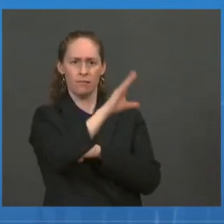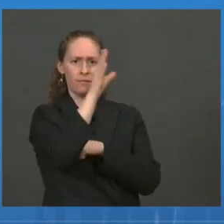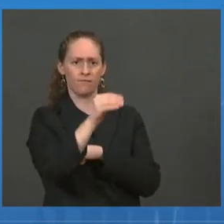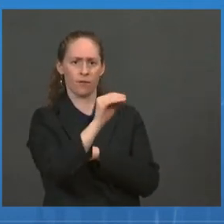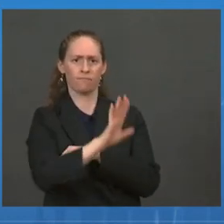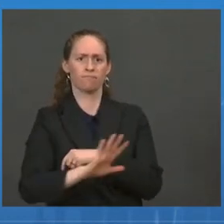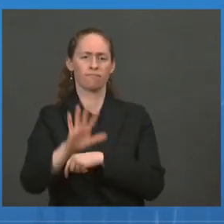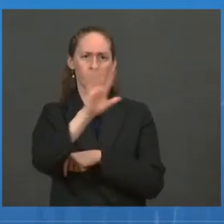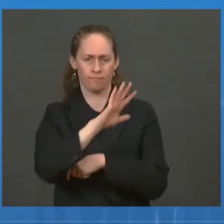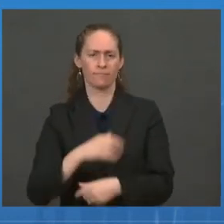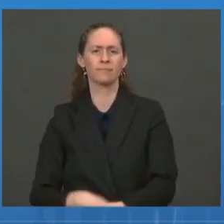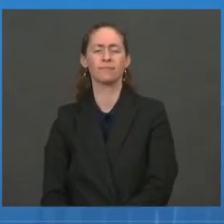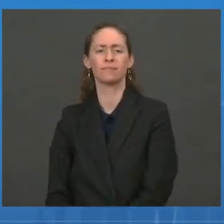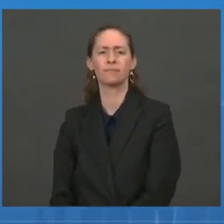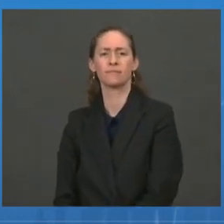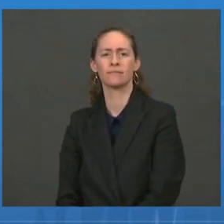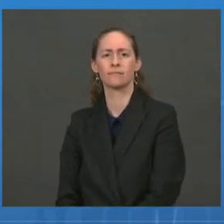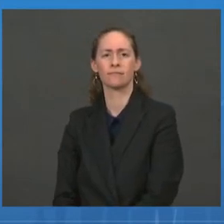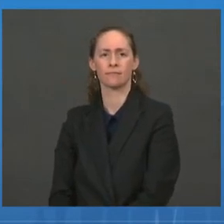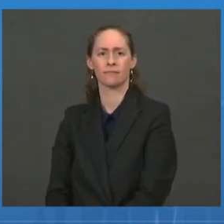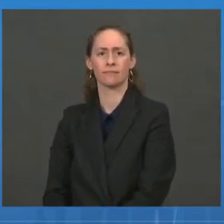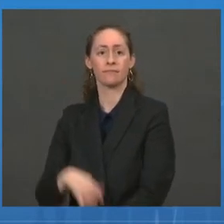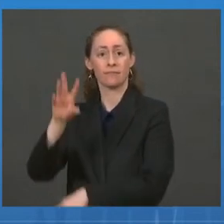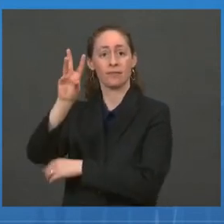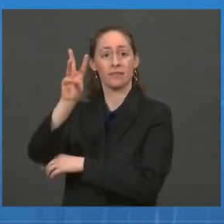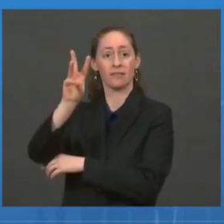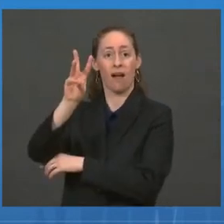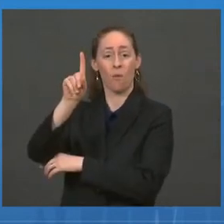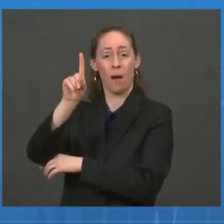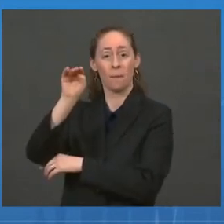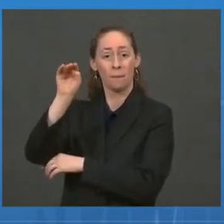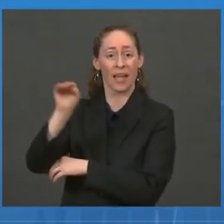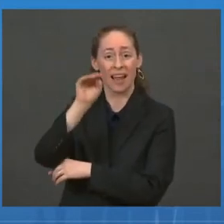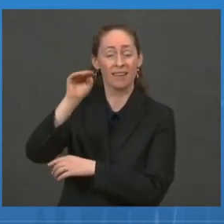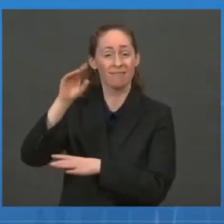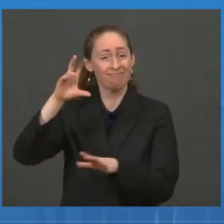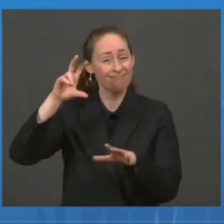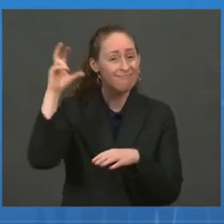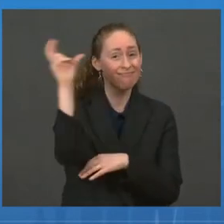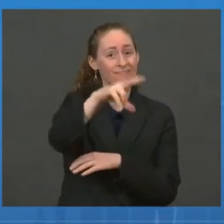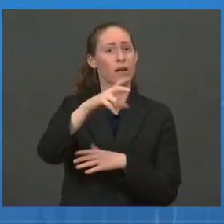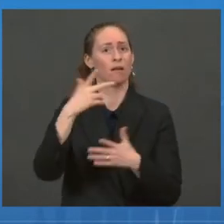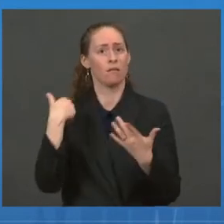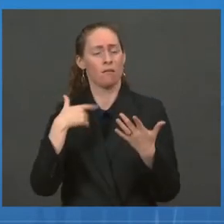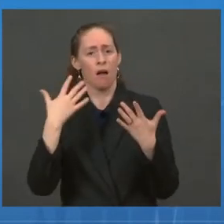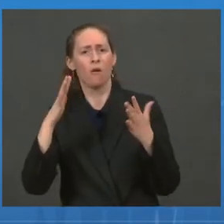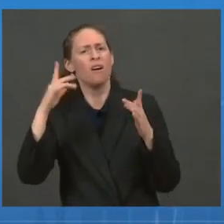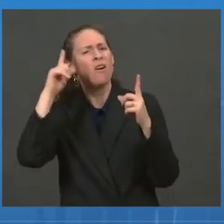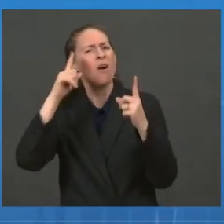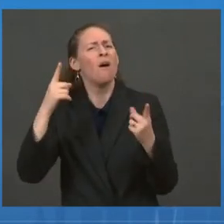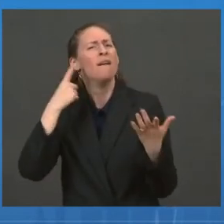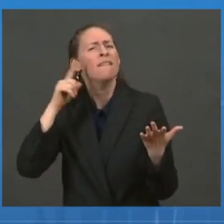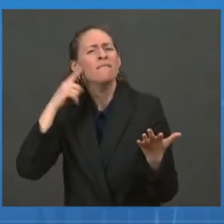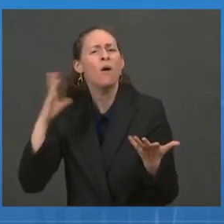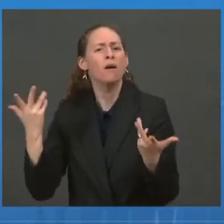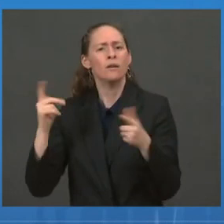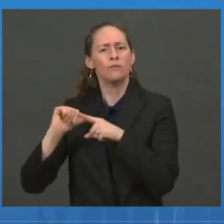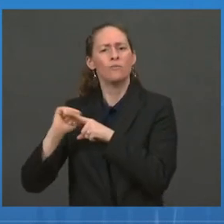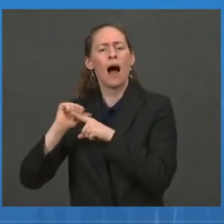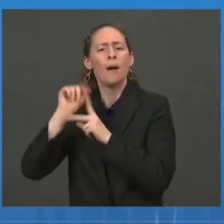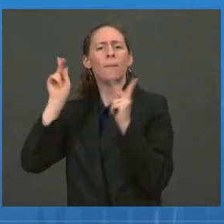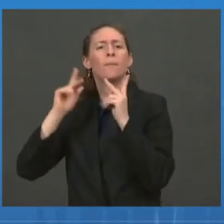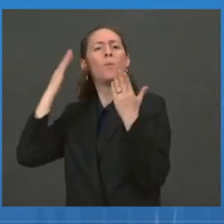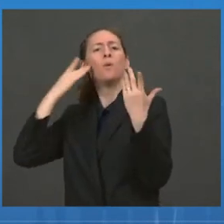involves field hospitals training health workers and supporting national campaigns to as i mentioned earlier national and local